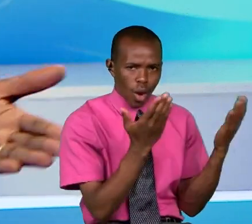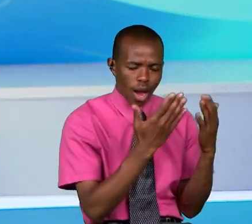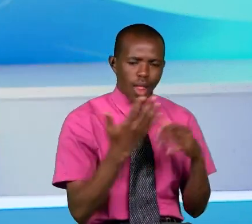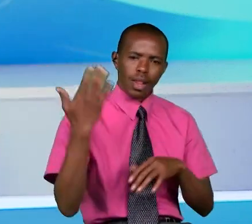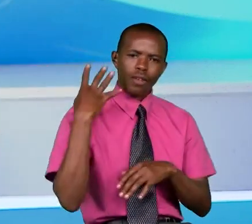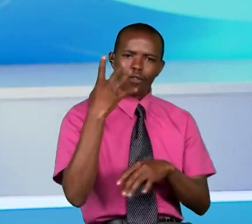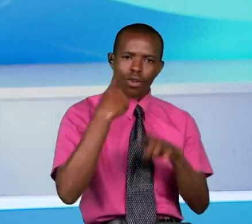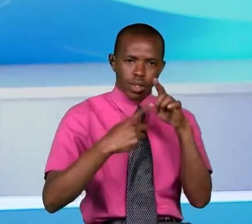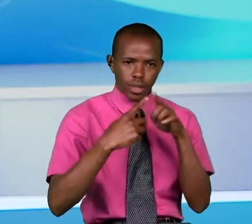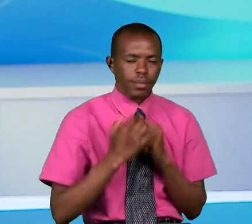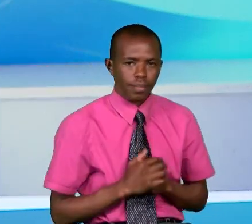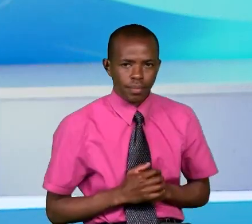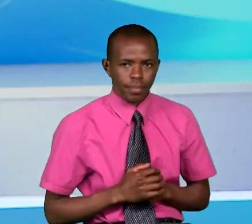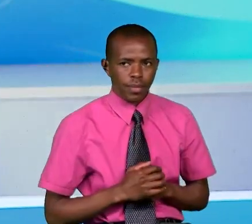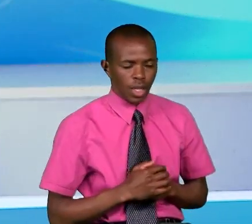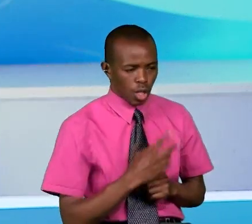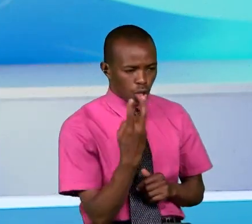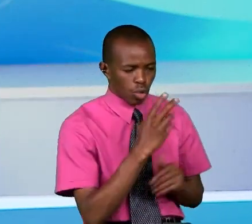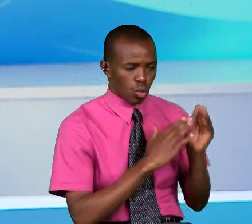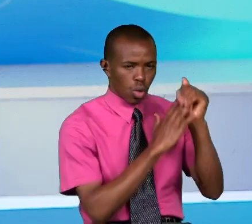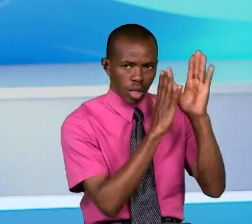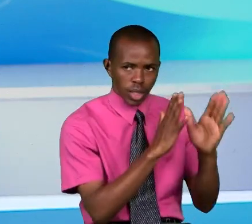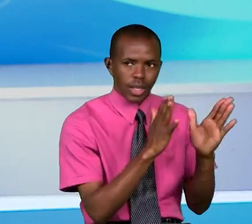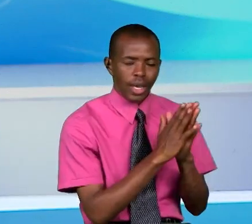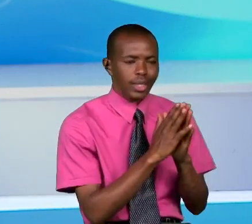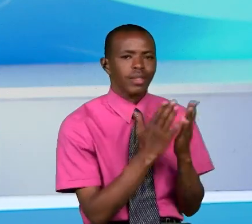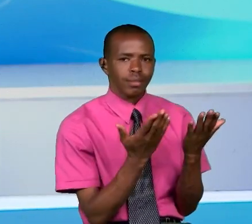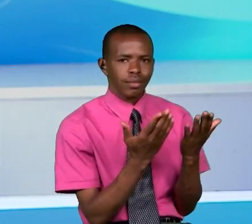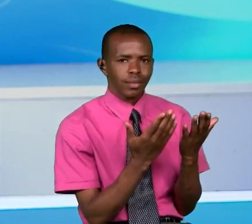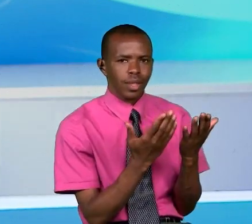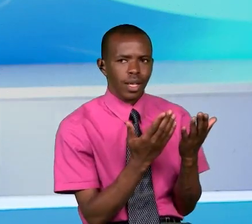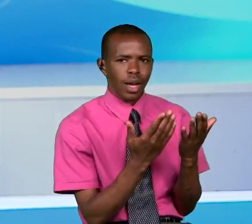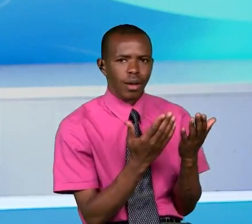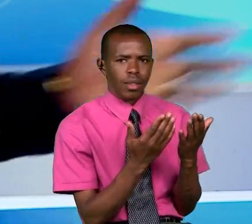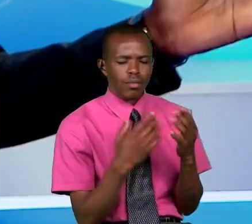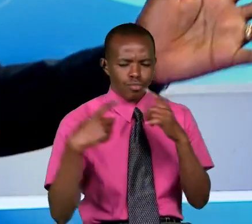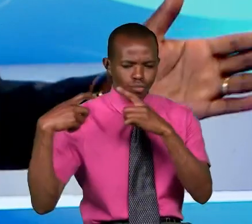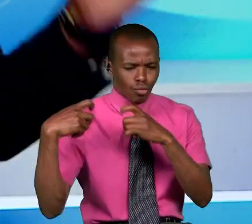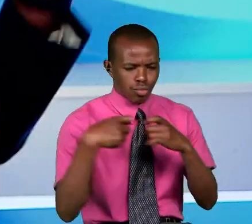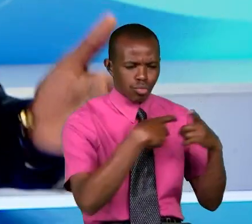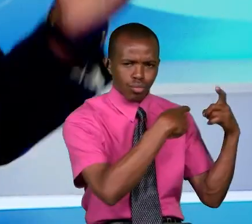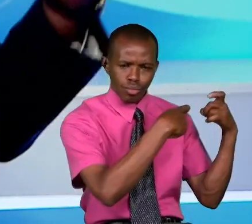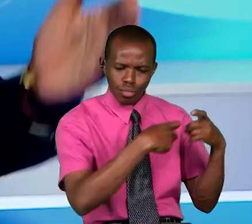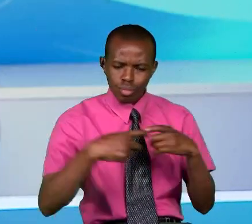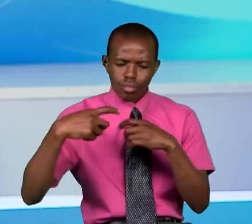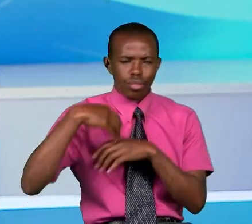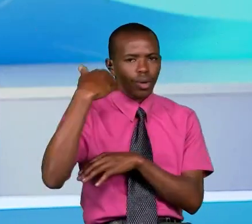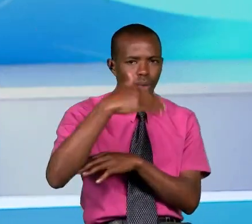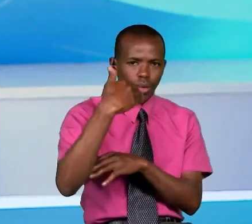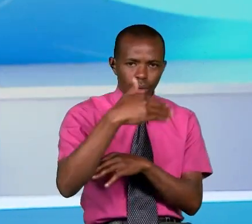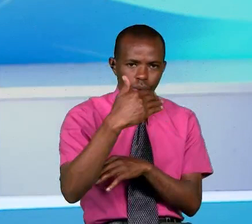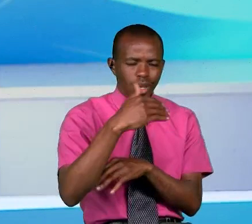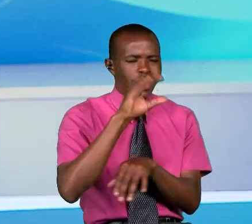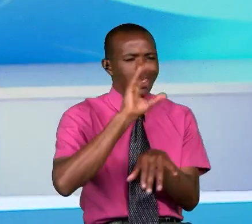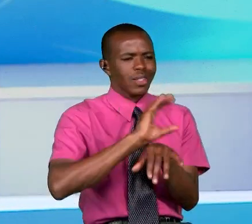last 4 years? These two leaders and their lieutenants have been exchanging barbs here and there every single day.